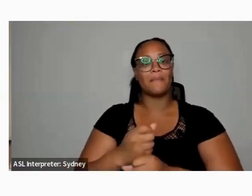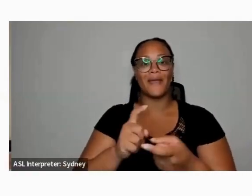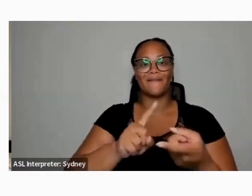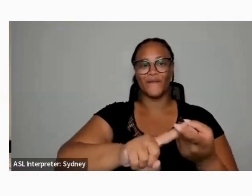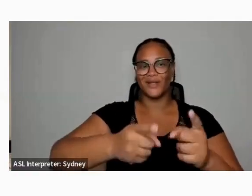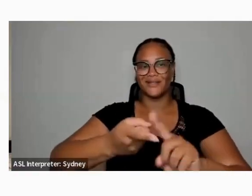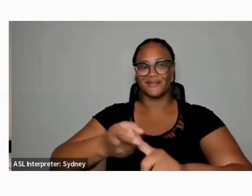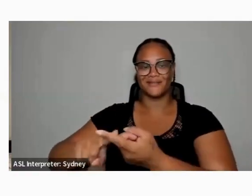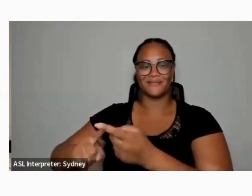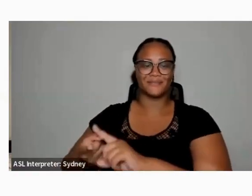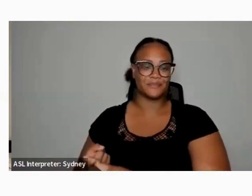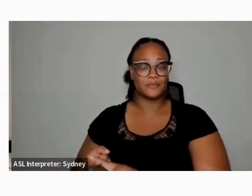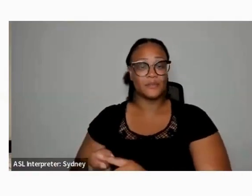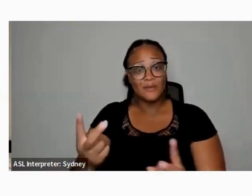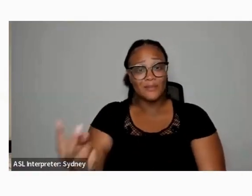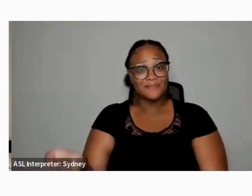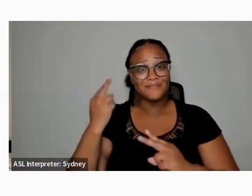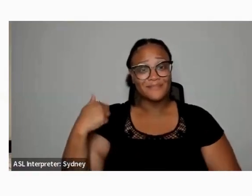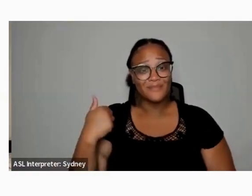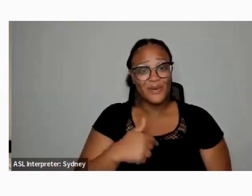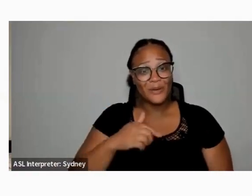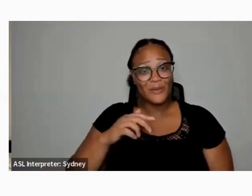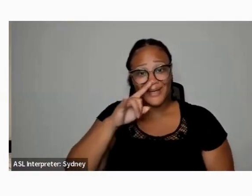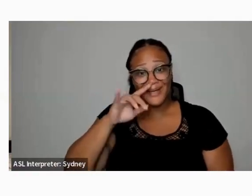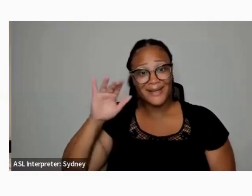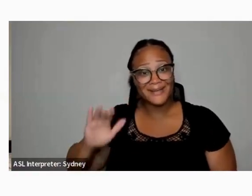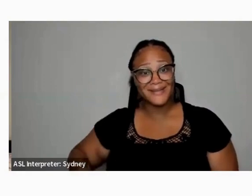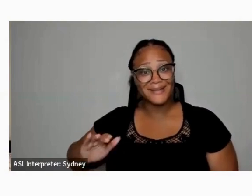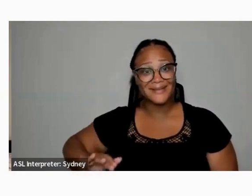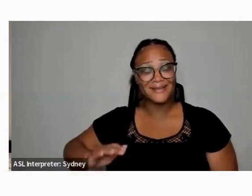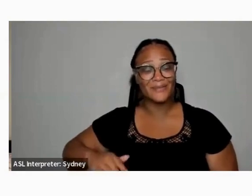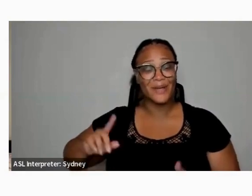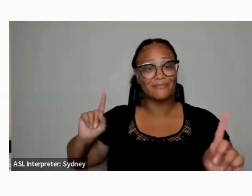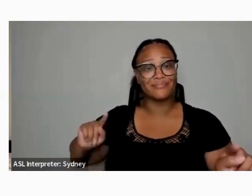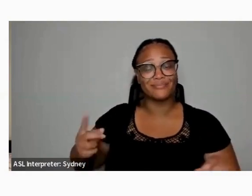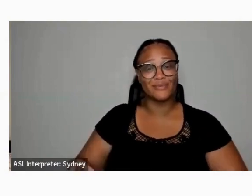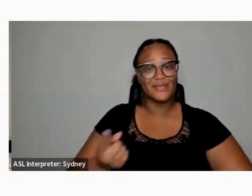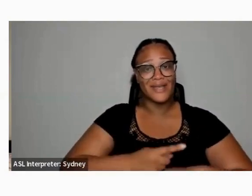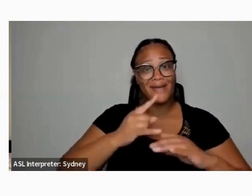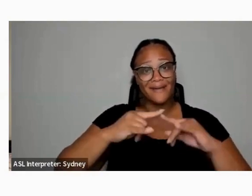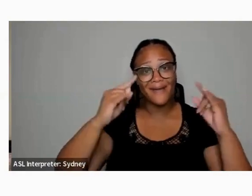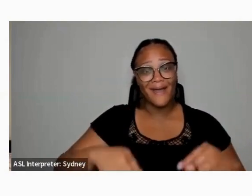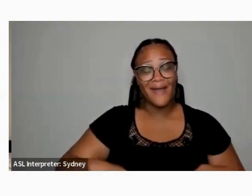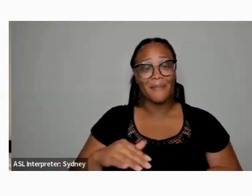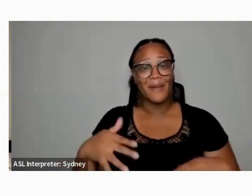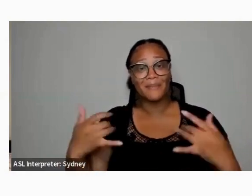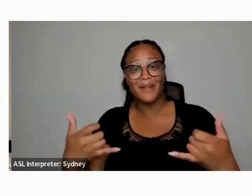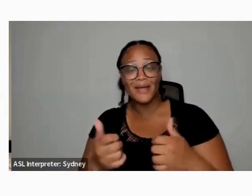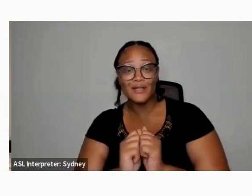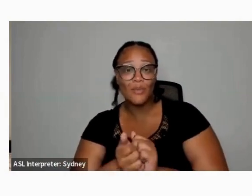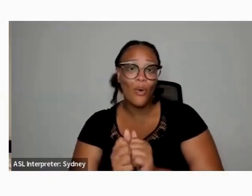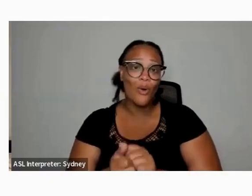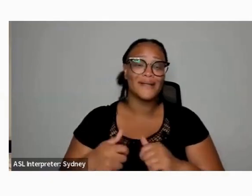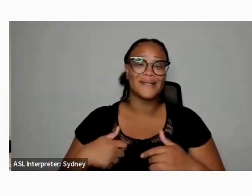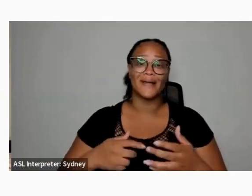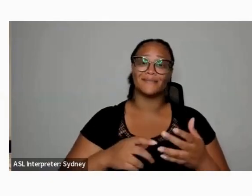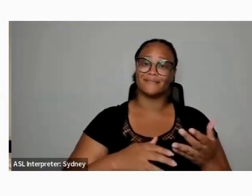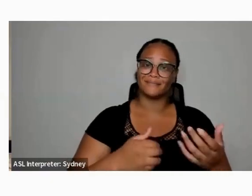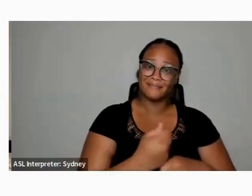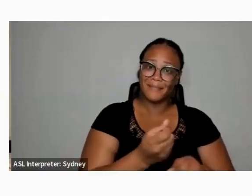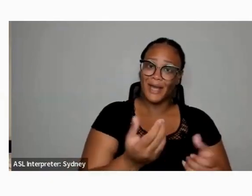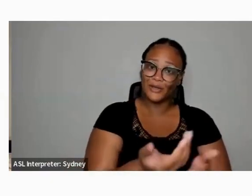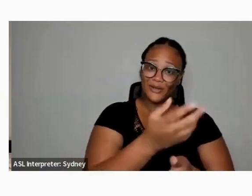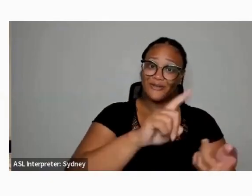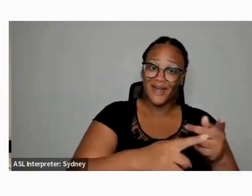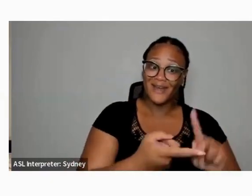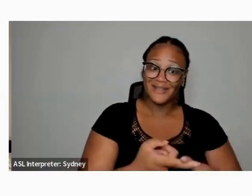think about when we were kids and we went to day camps or played sports. That's where we develop our friendships. And so